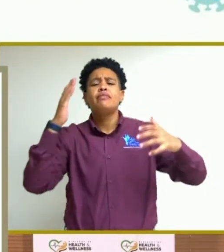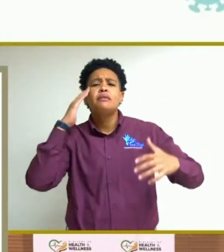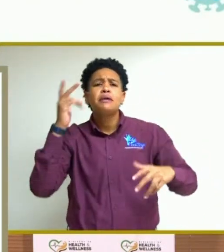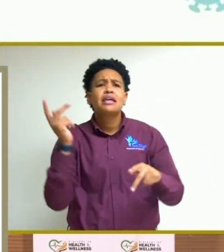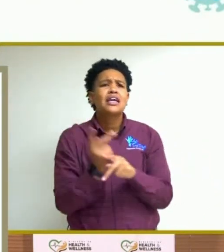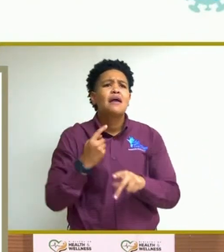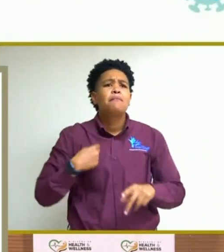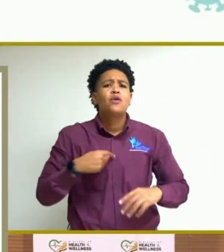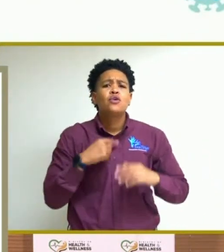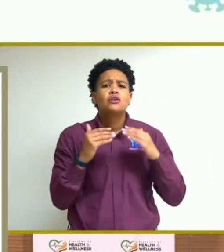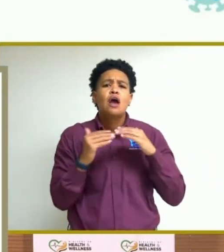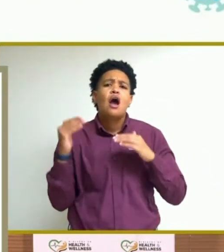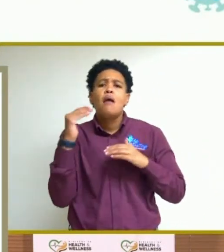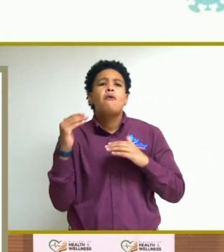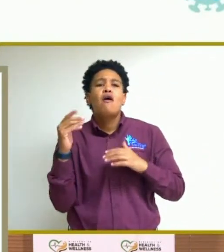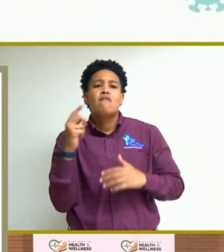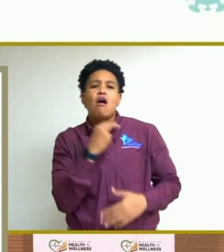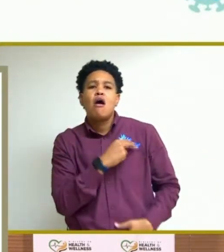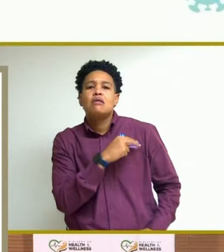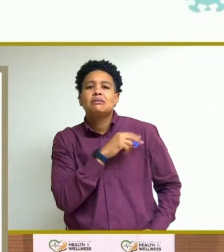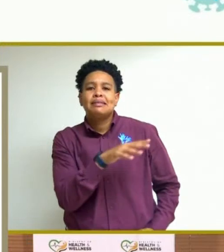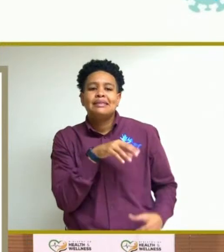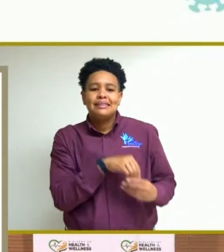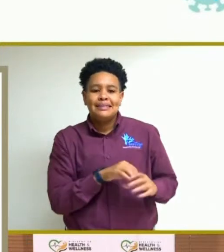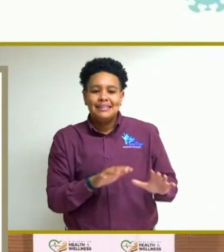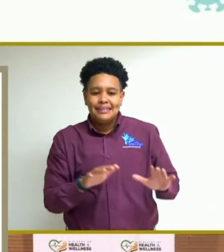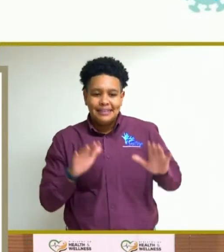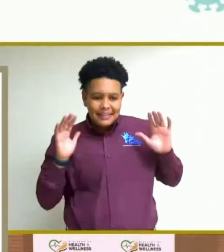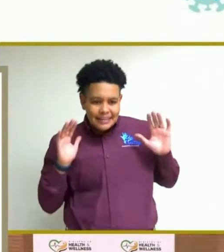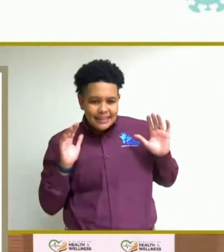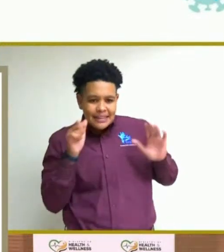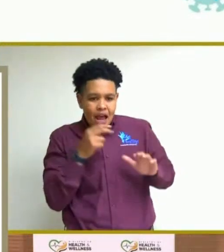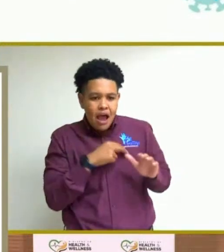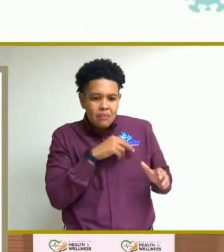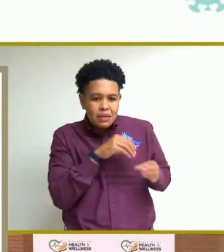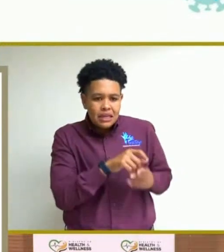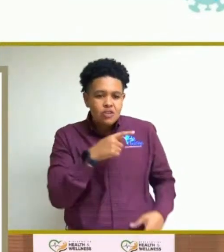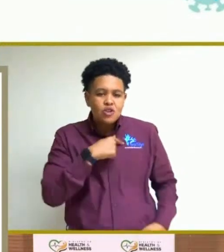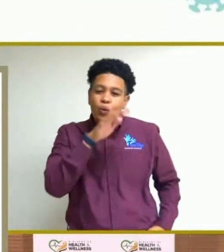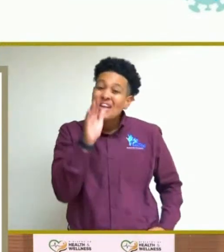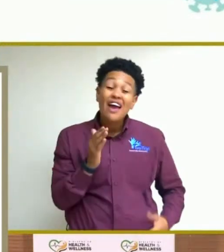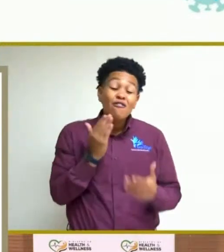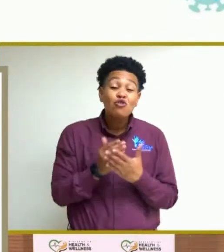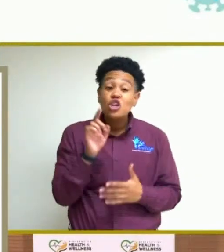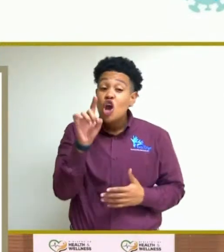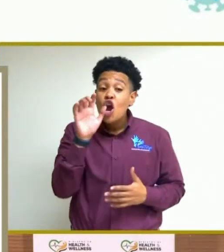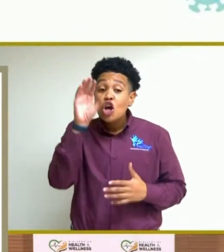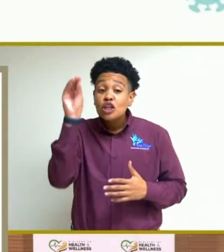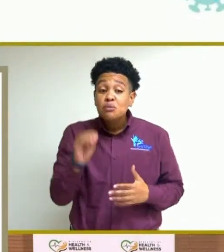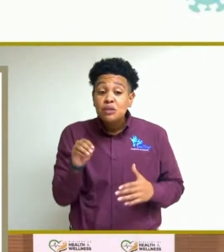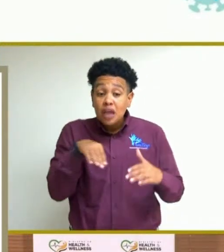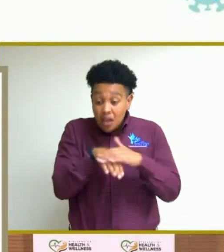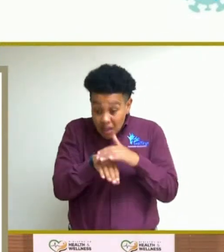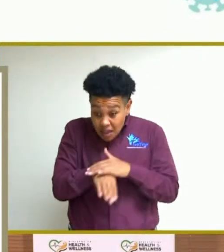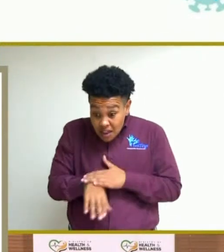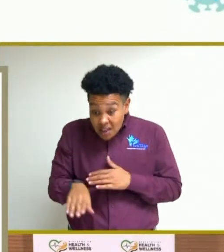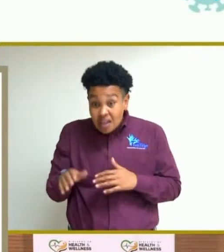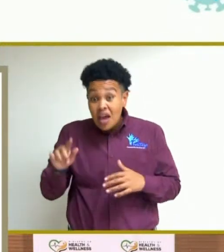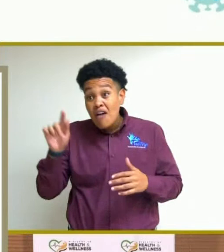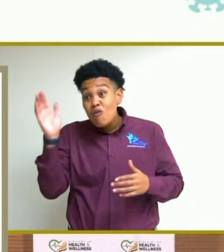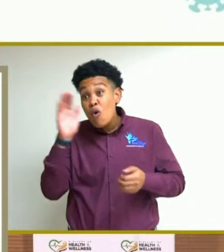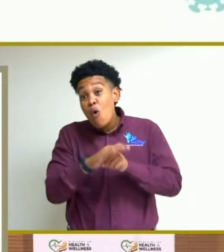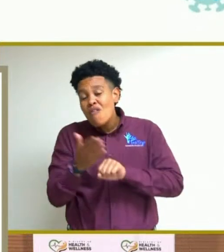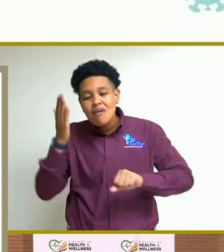kept us above the hospitalizations. So we were never at 100% occupancy of those COVID